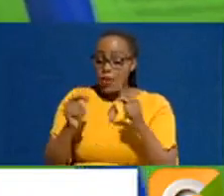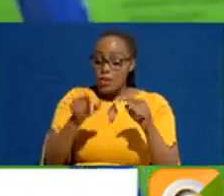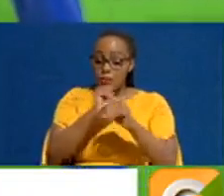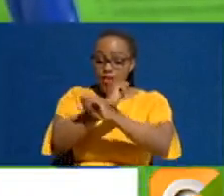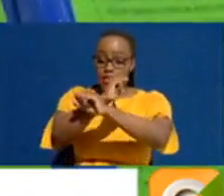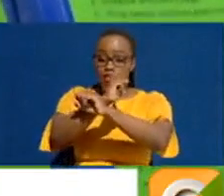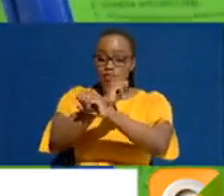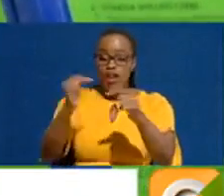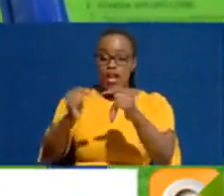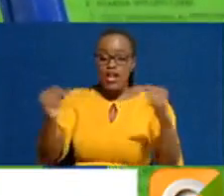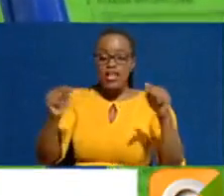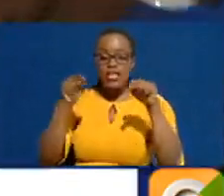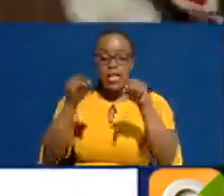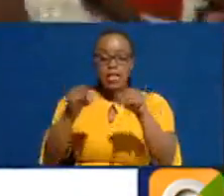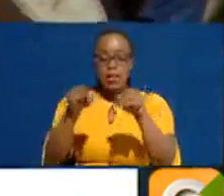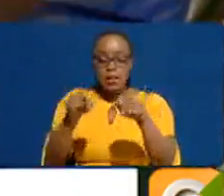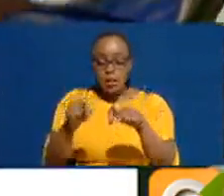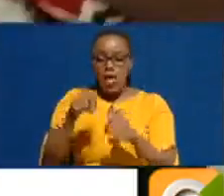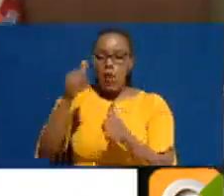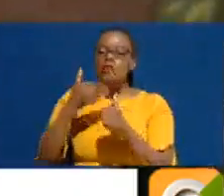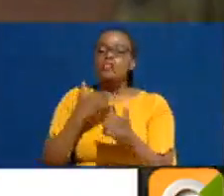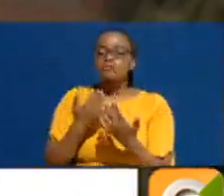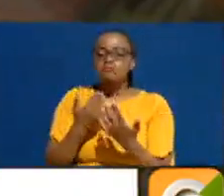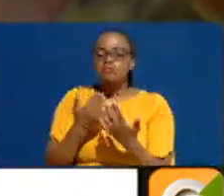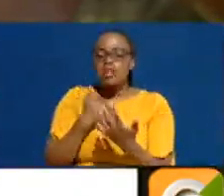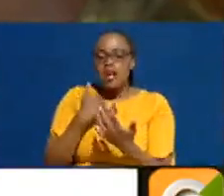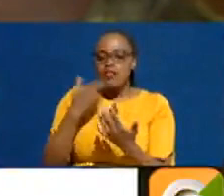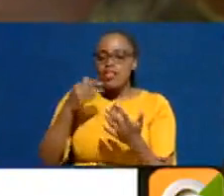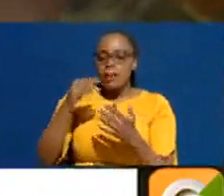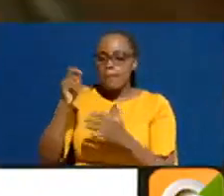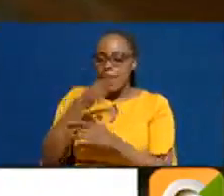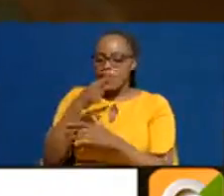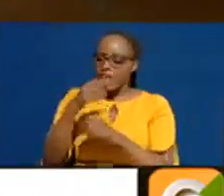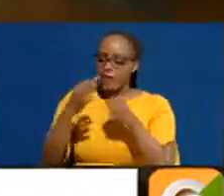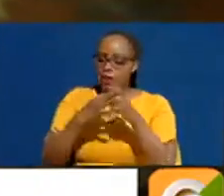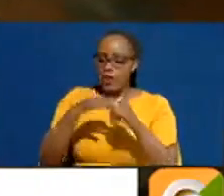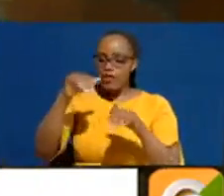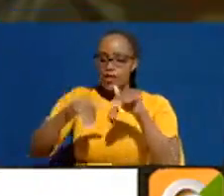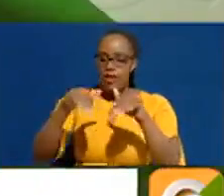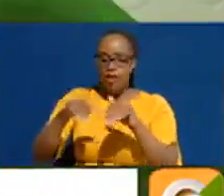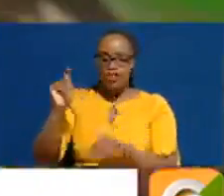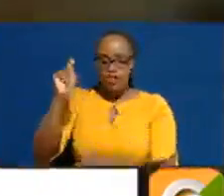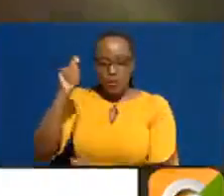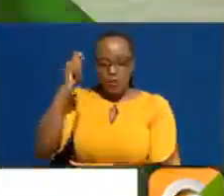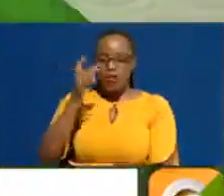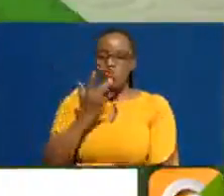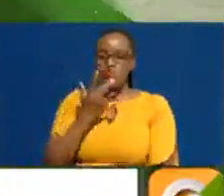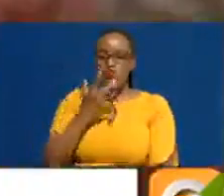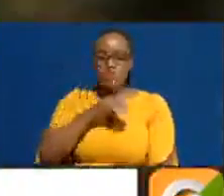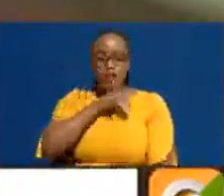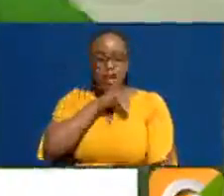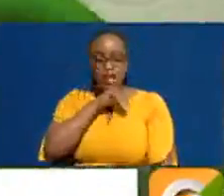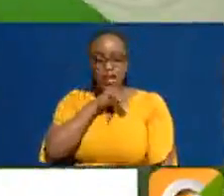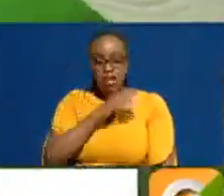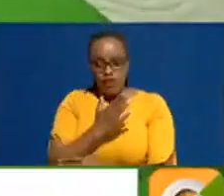defend themselves against the allegations that they sought to tinker with the outcome of the August 9th presidential election to favor Raila Odinga